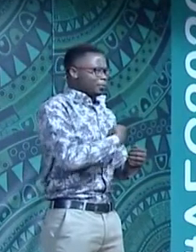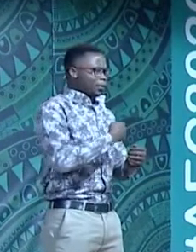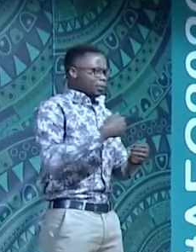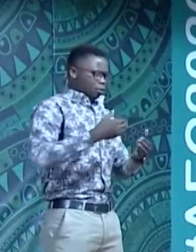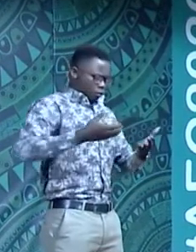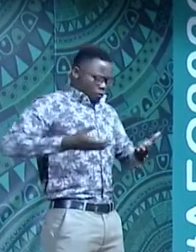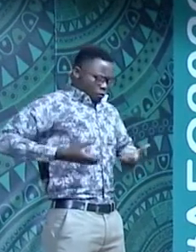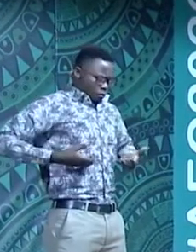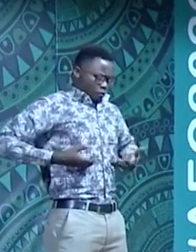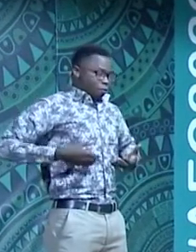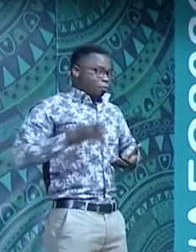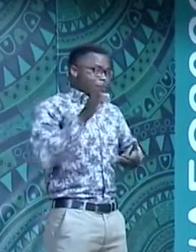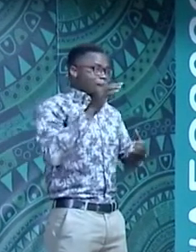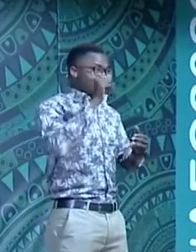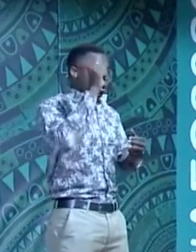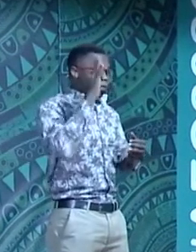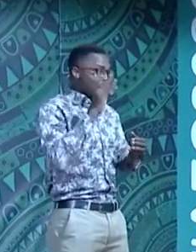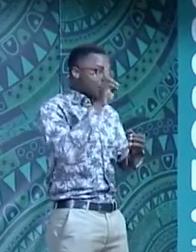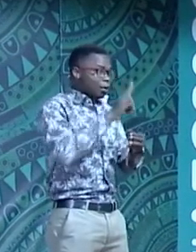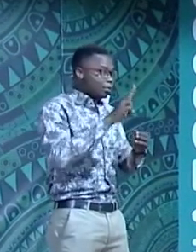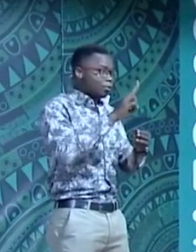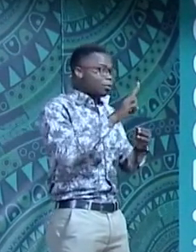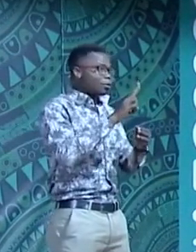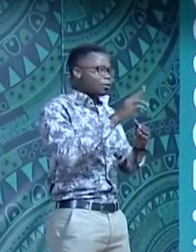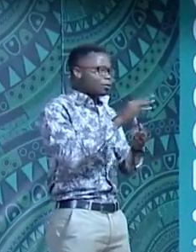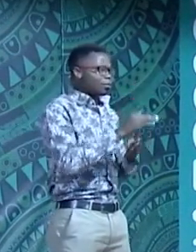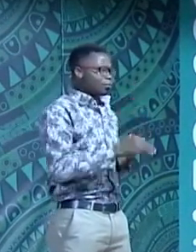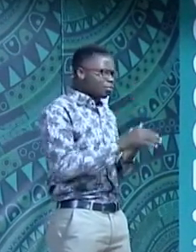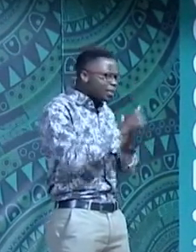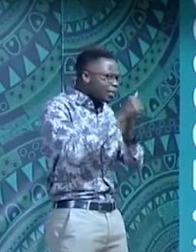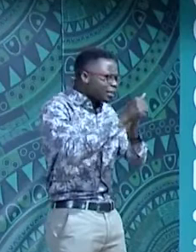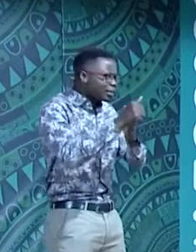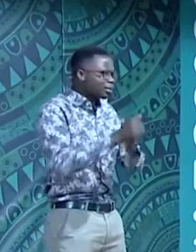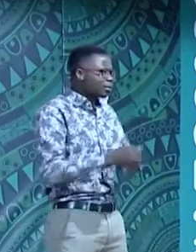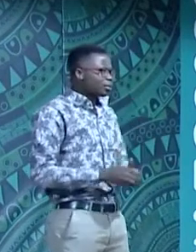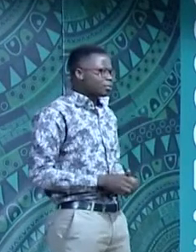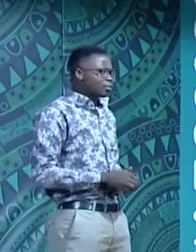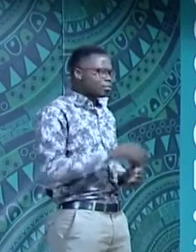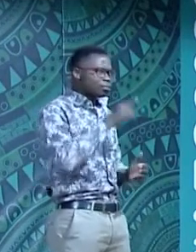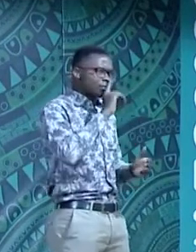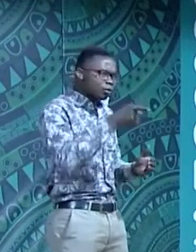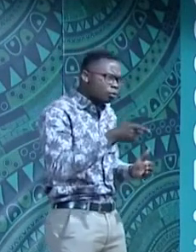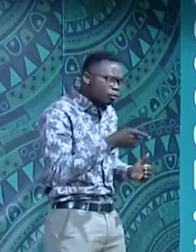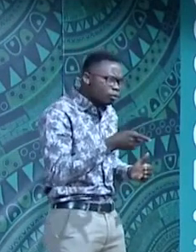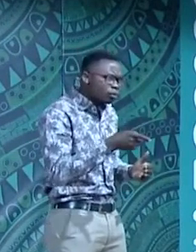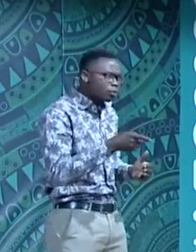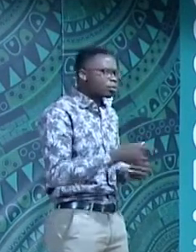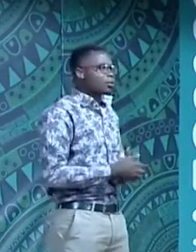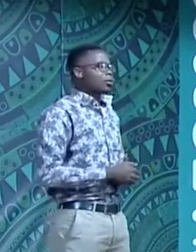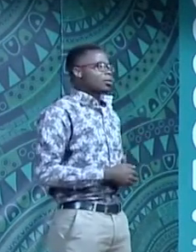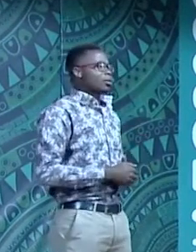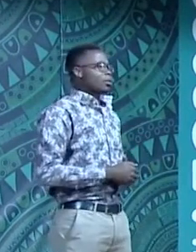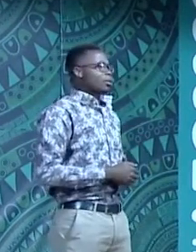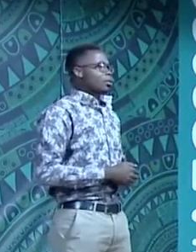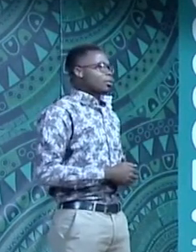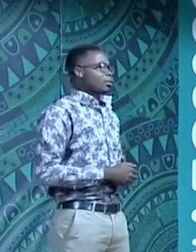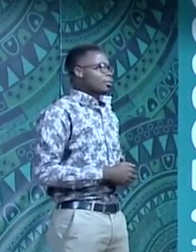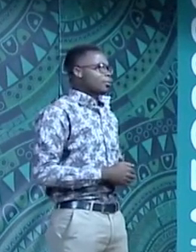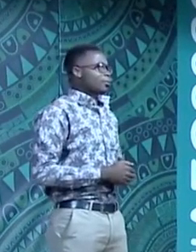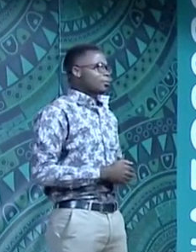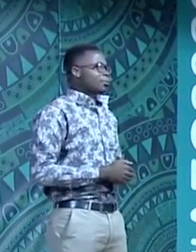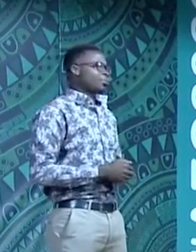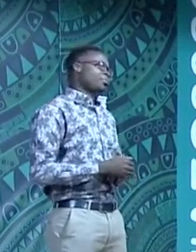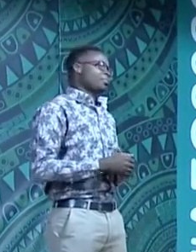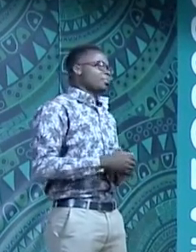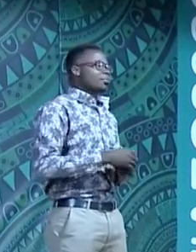the youthful population? Are we harnessing the youthful population? President Magufuli, that just won, is over 60